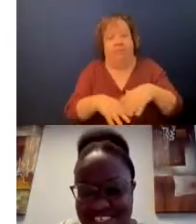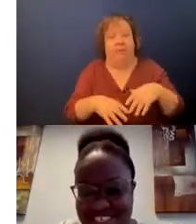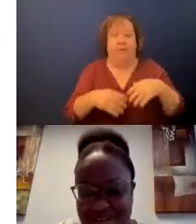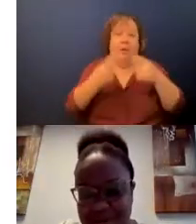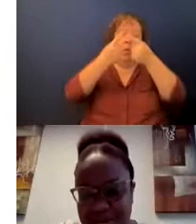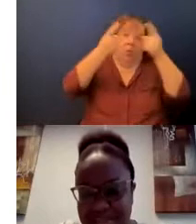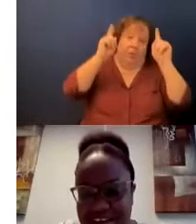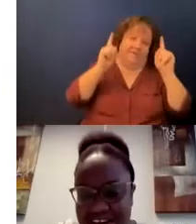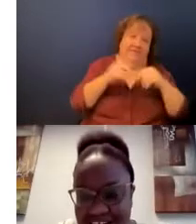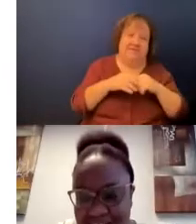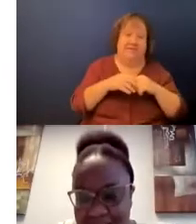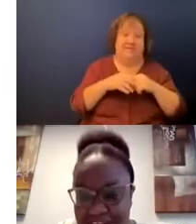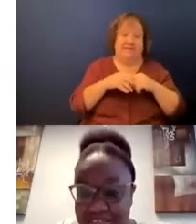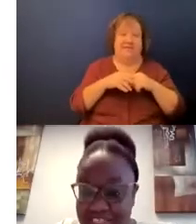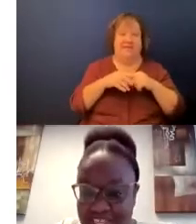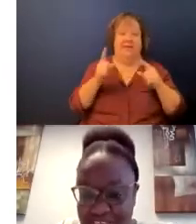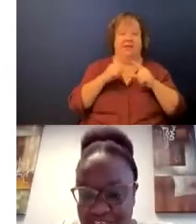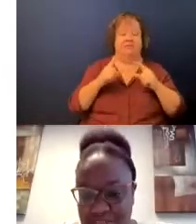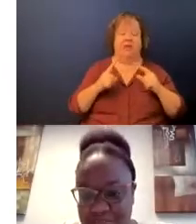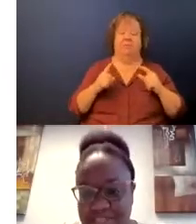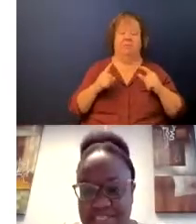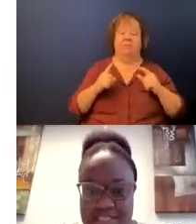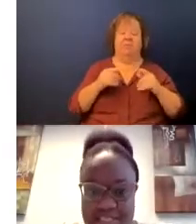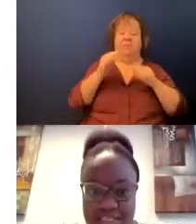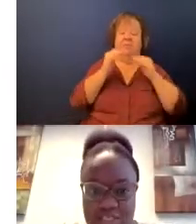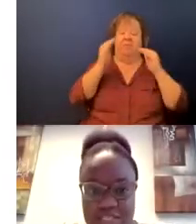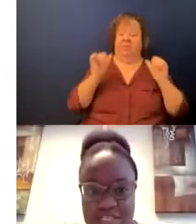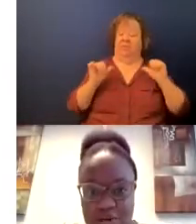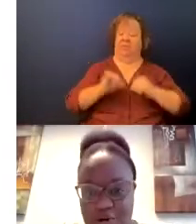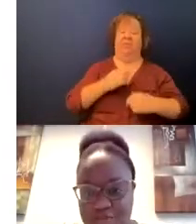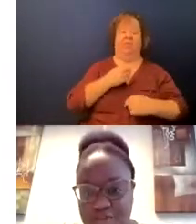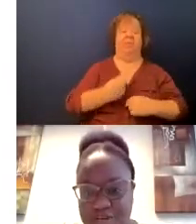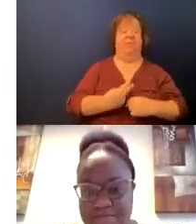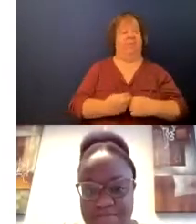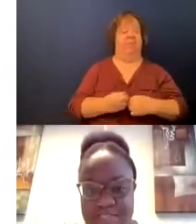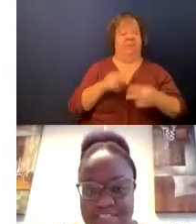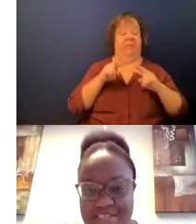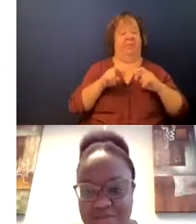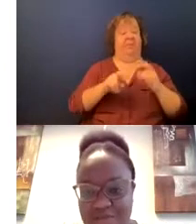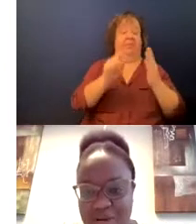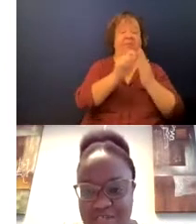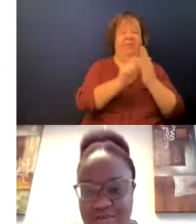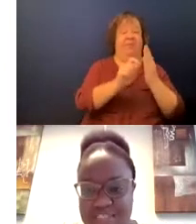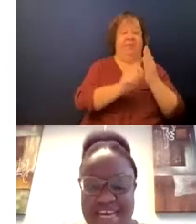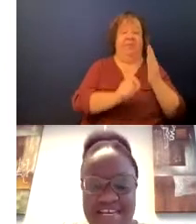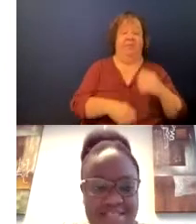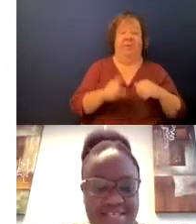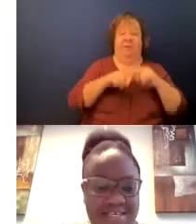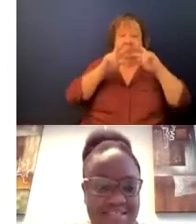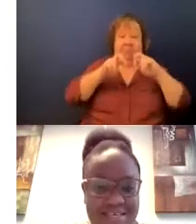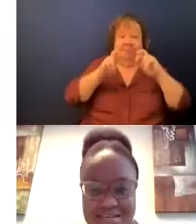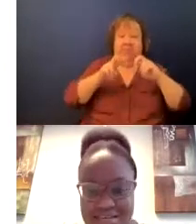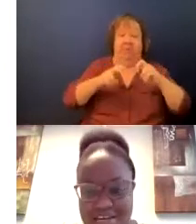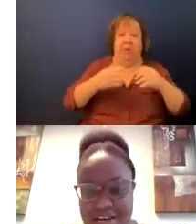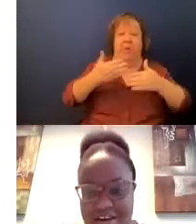is an interesting one. Investigation as well, statistics. So there's a lot of, focus on science